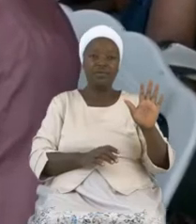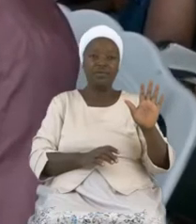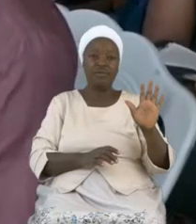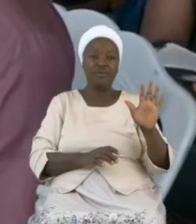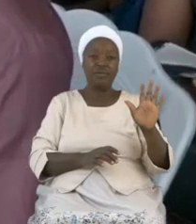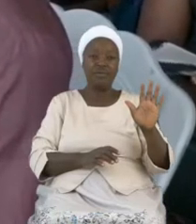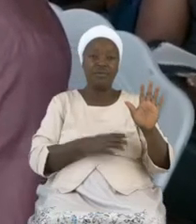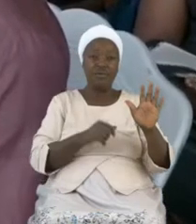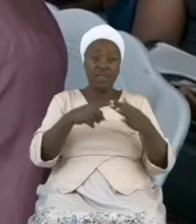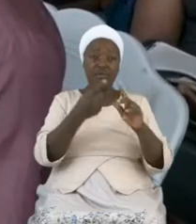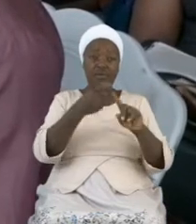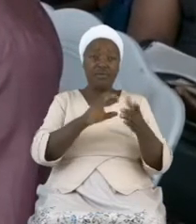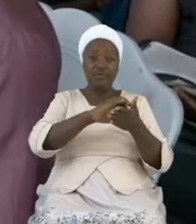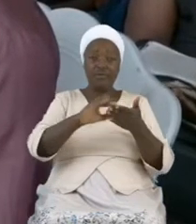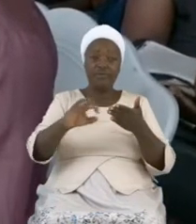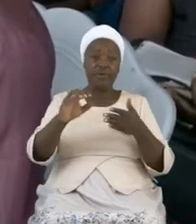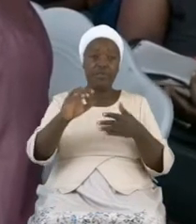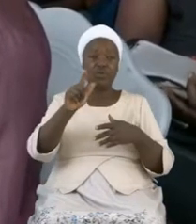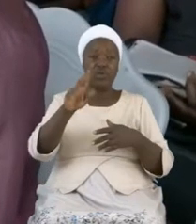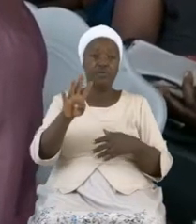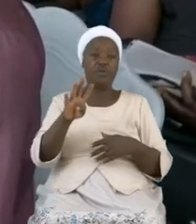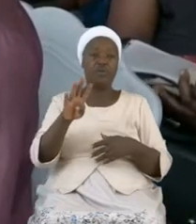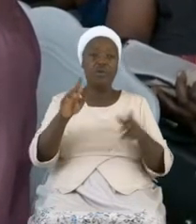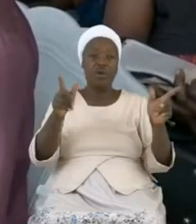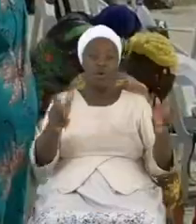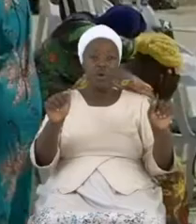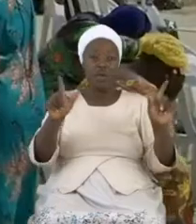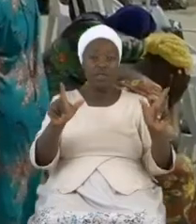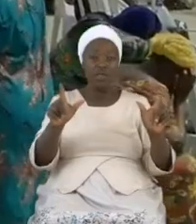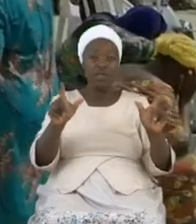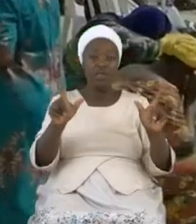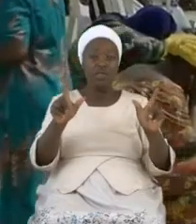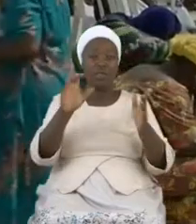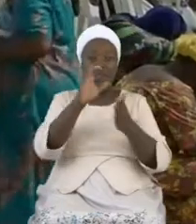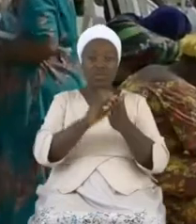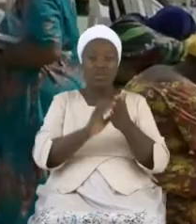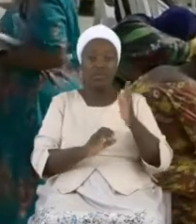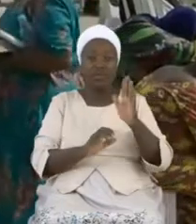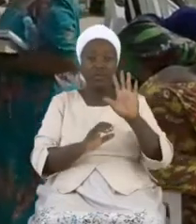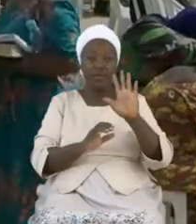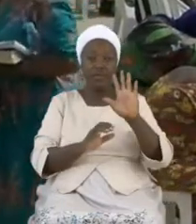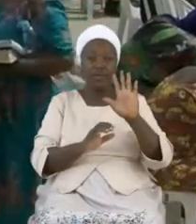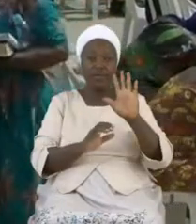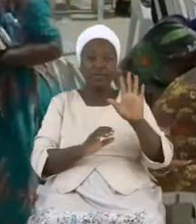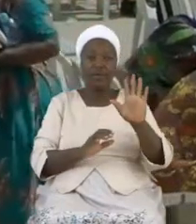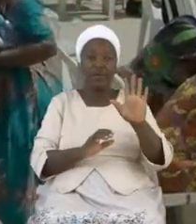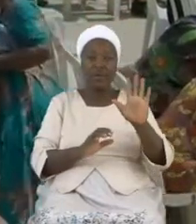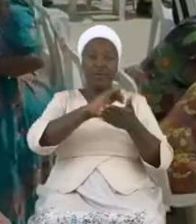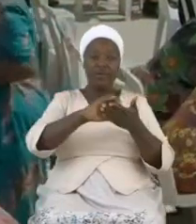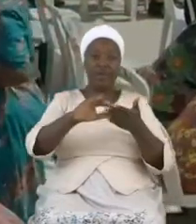verse 24. Galatians chapter 5, reading from